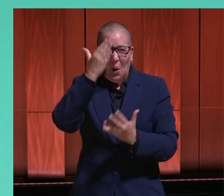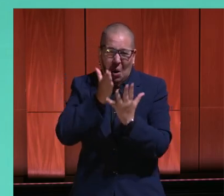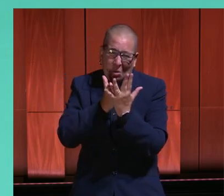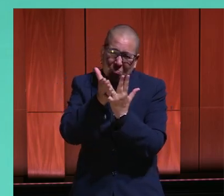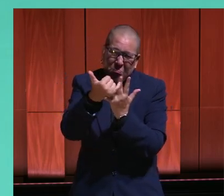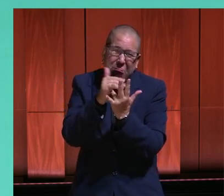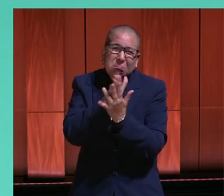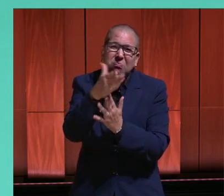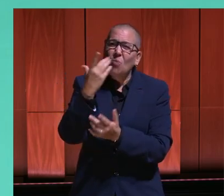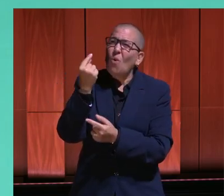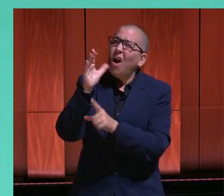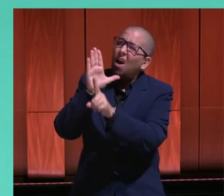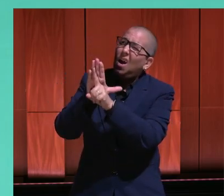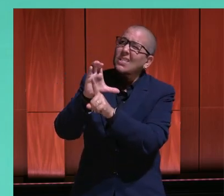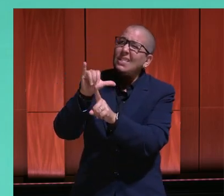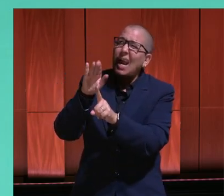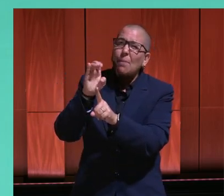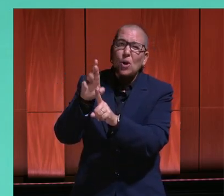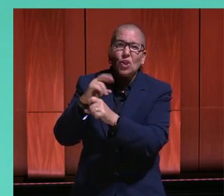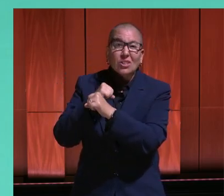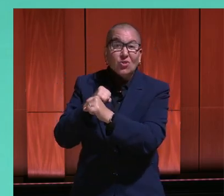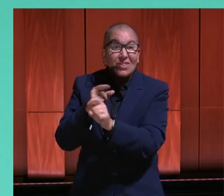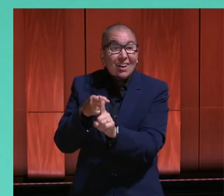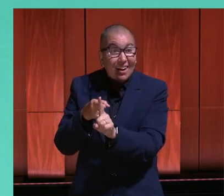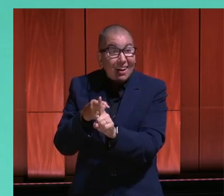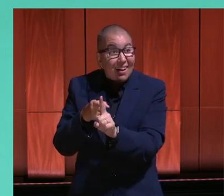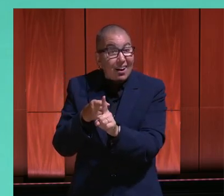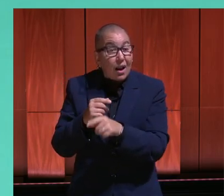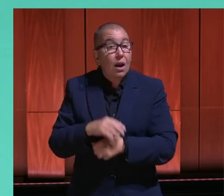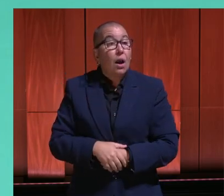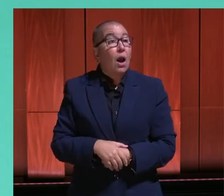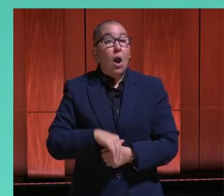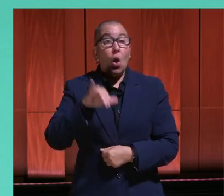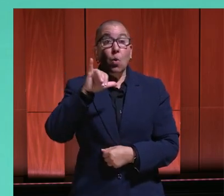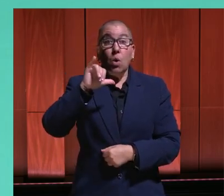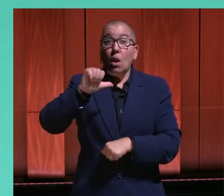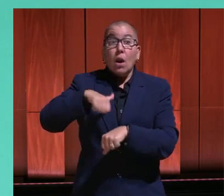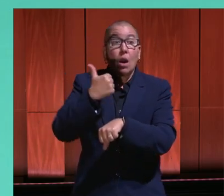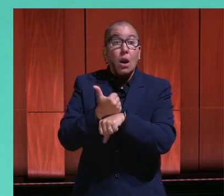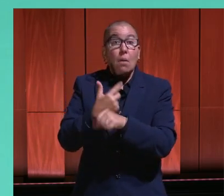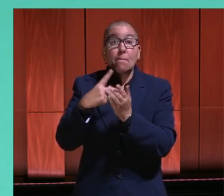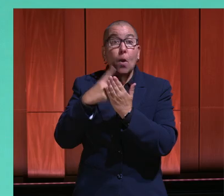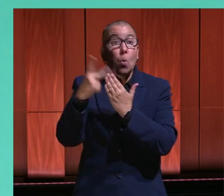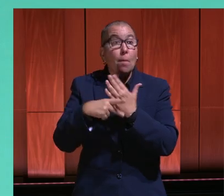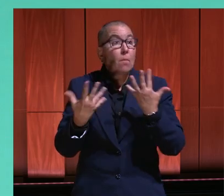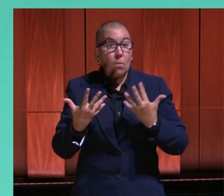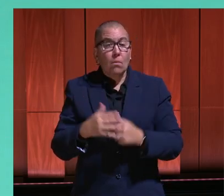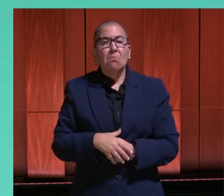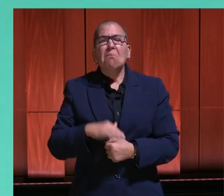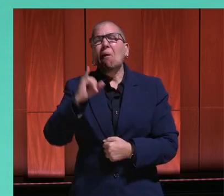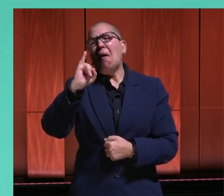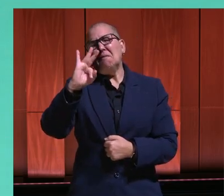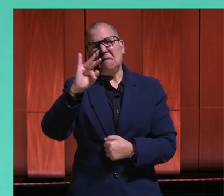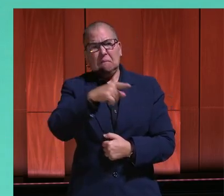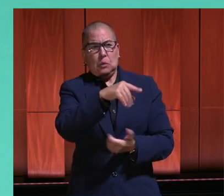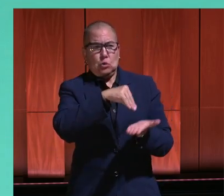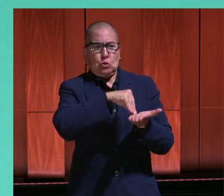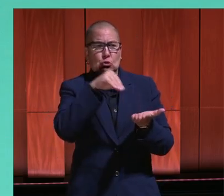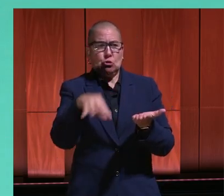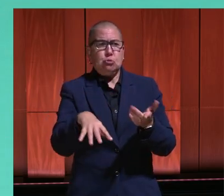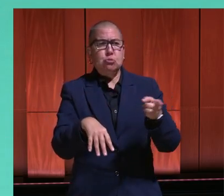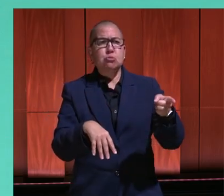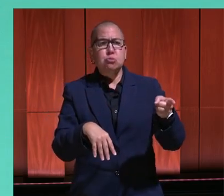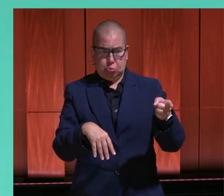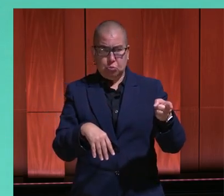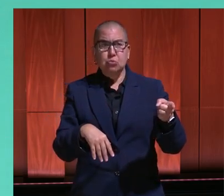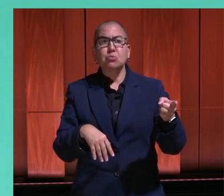with a program we call the Sprite program, where if a student worker in IT sort of finds something they've fallen in love with and want to